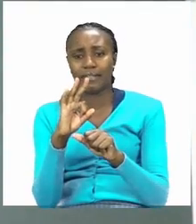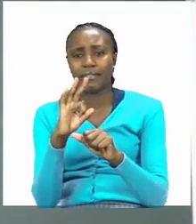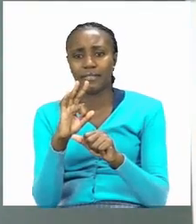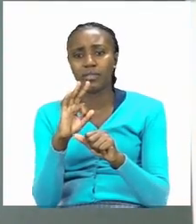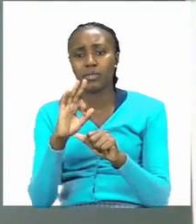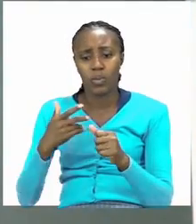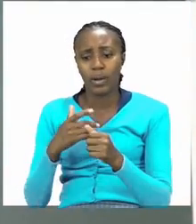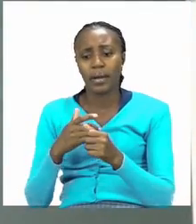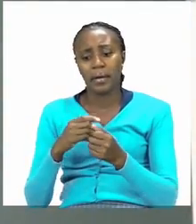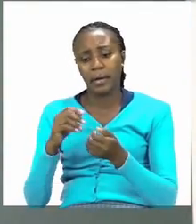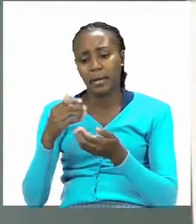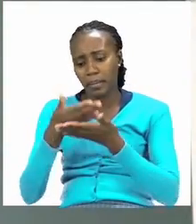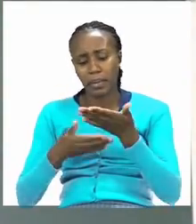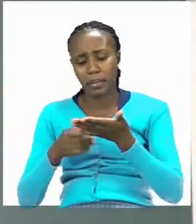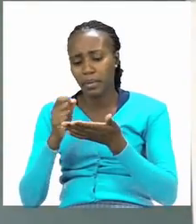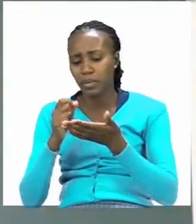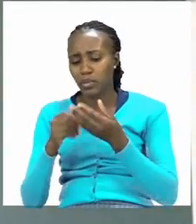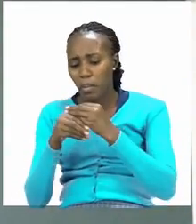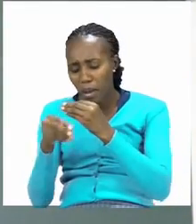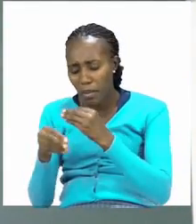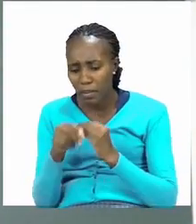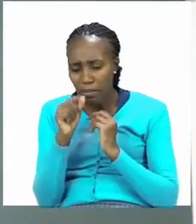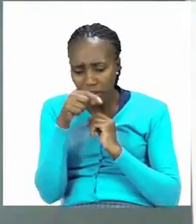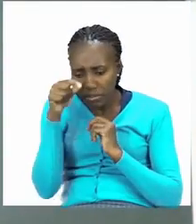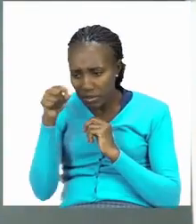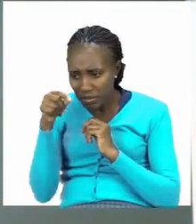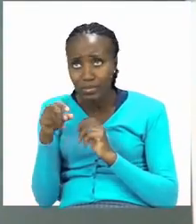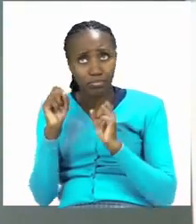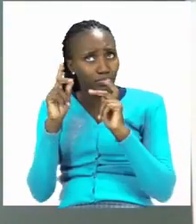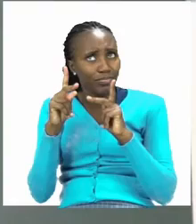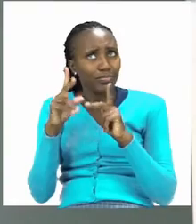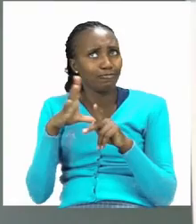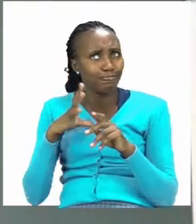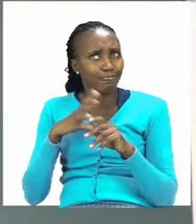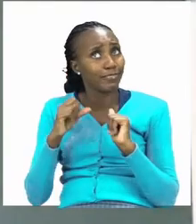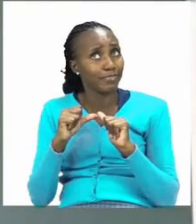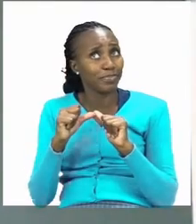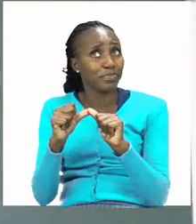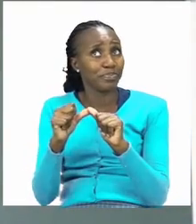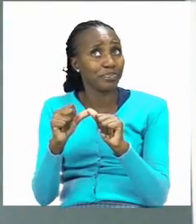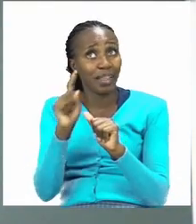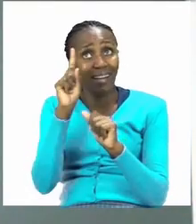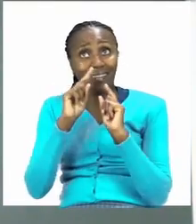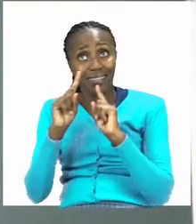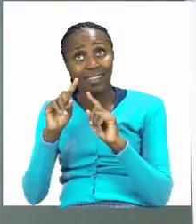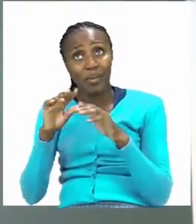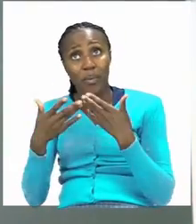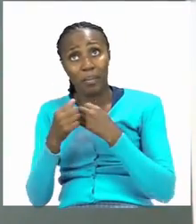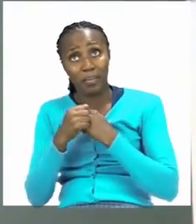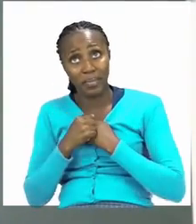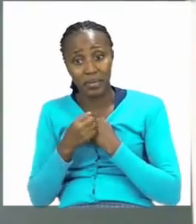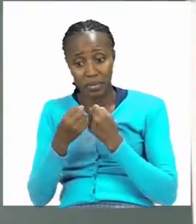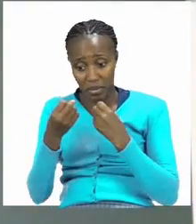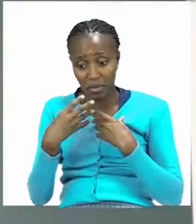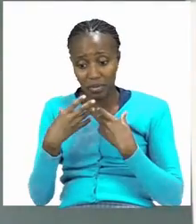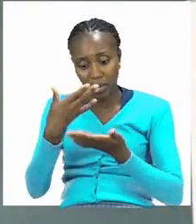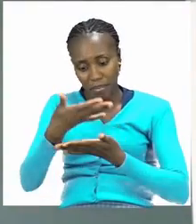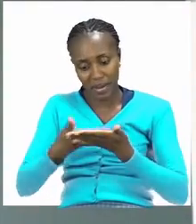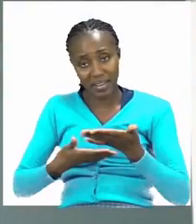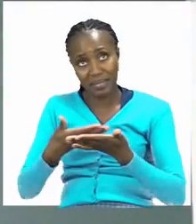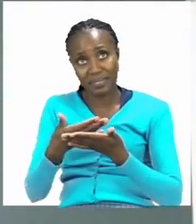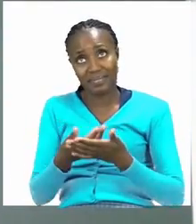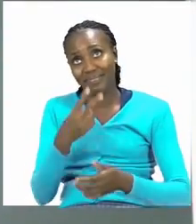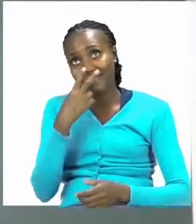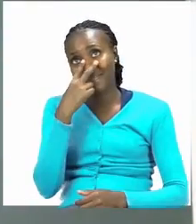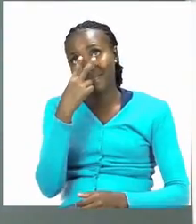piece of paper to do your adding or subtracting, that's okay. Ask your teacher or your parents. I'll see